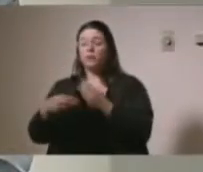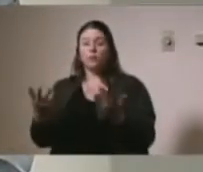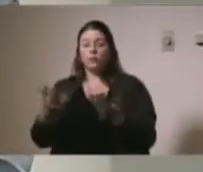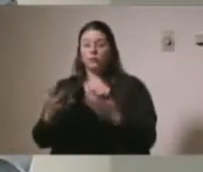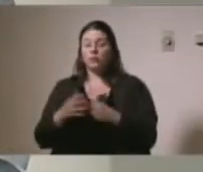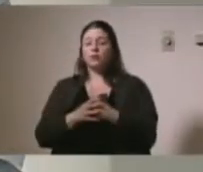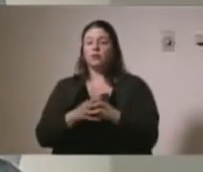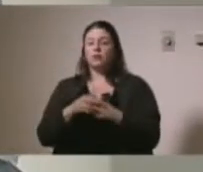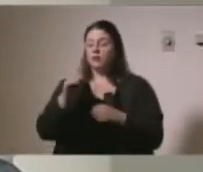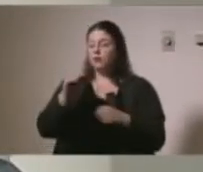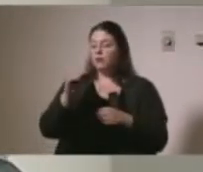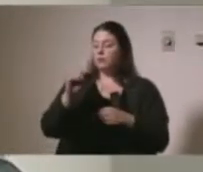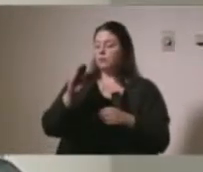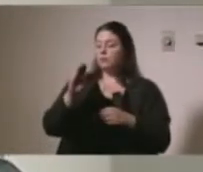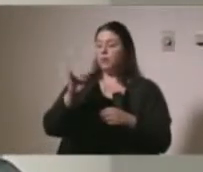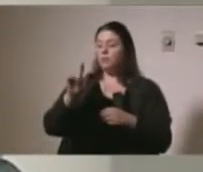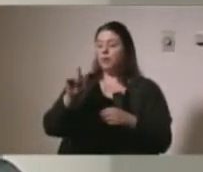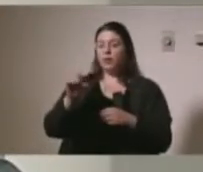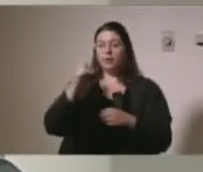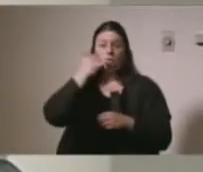transactions through mobile phones